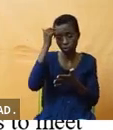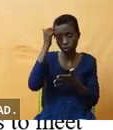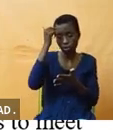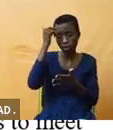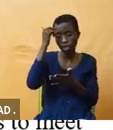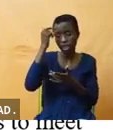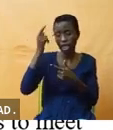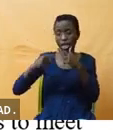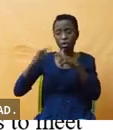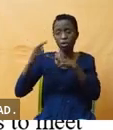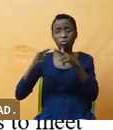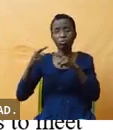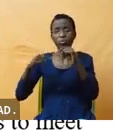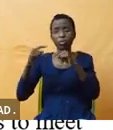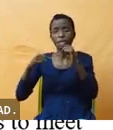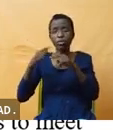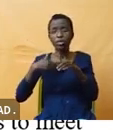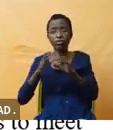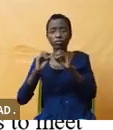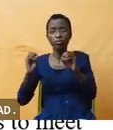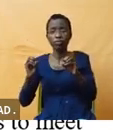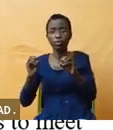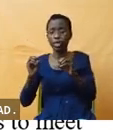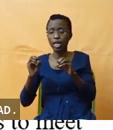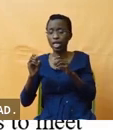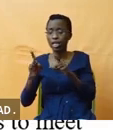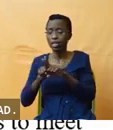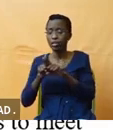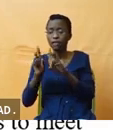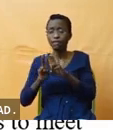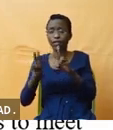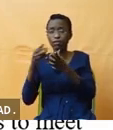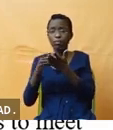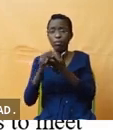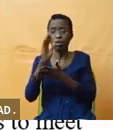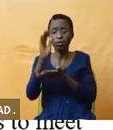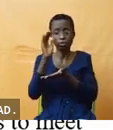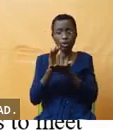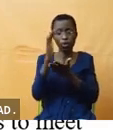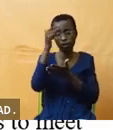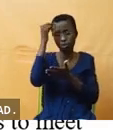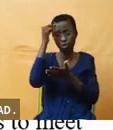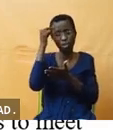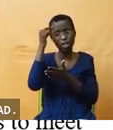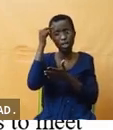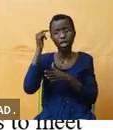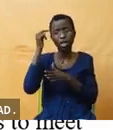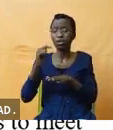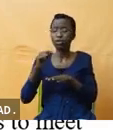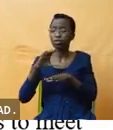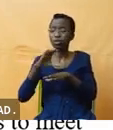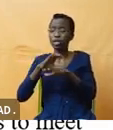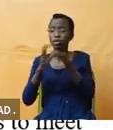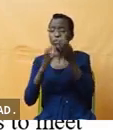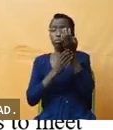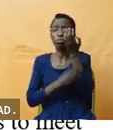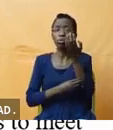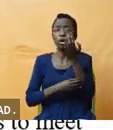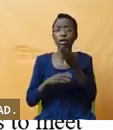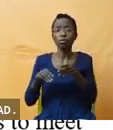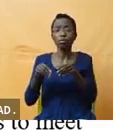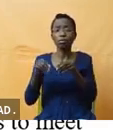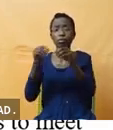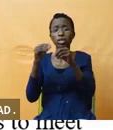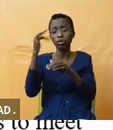competition, value for money really goes down, because you'll get whatever product that the supplier gives you simply because that